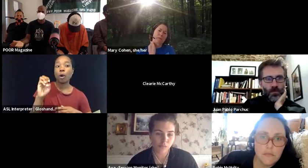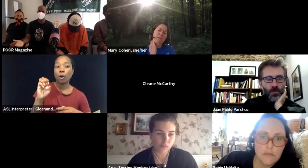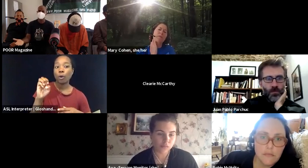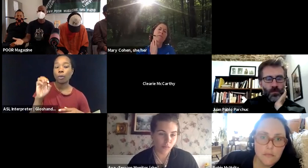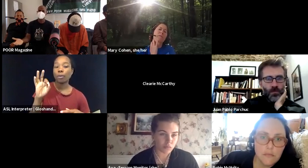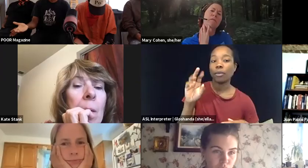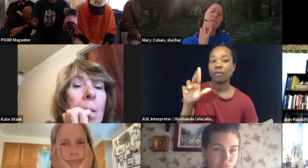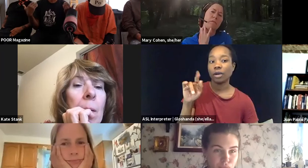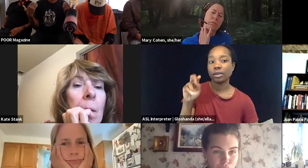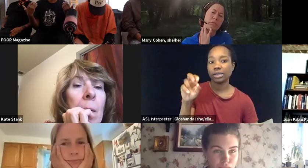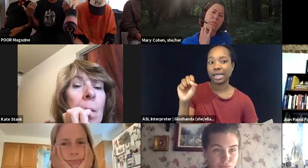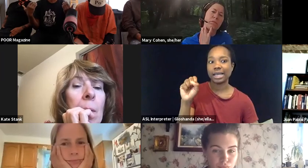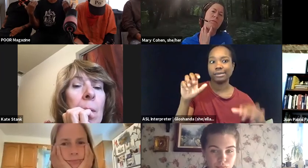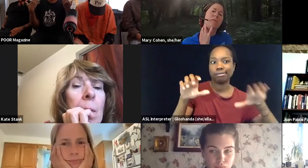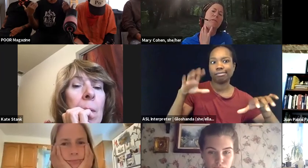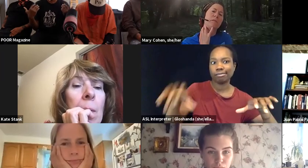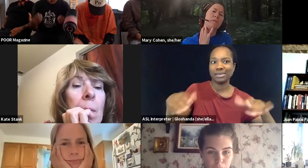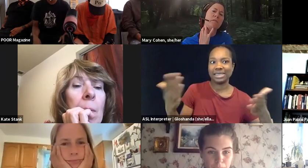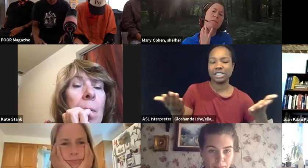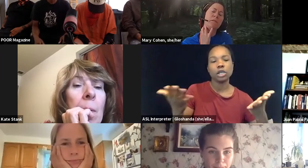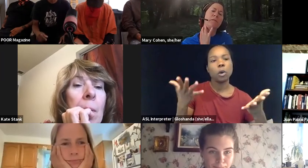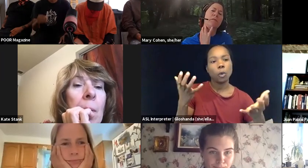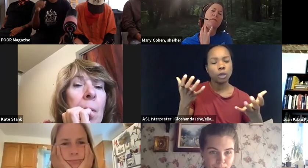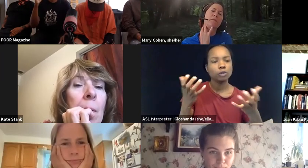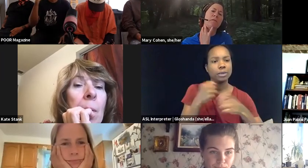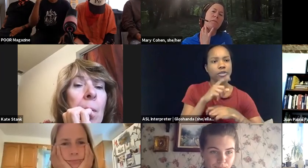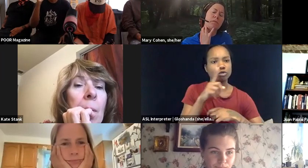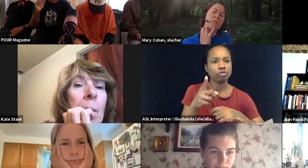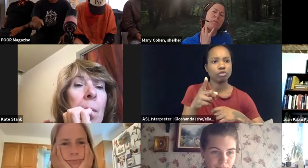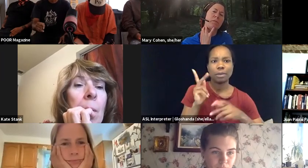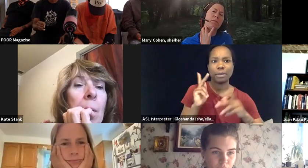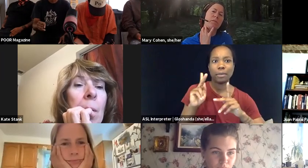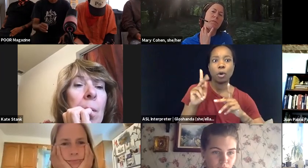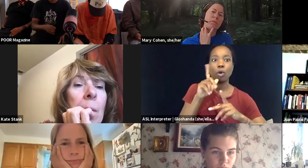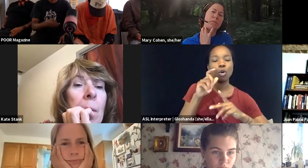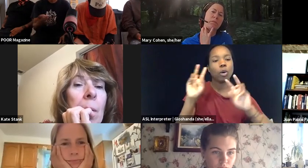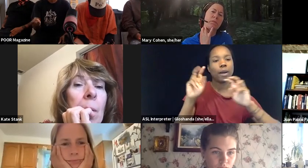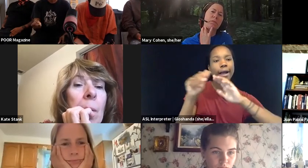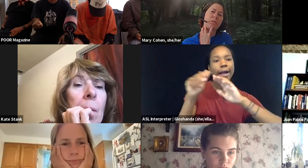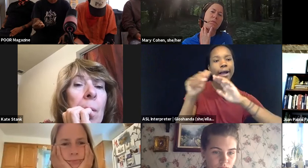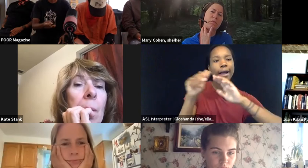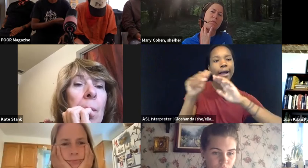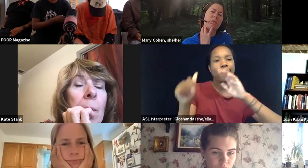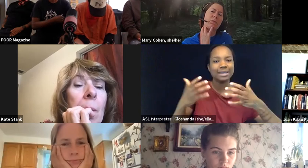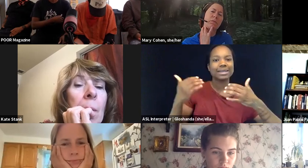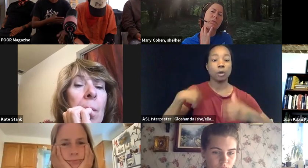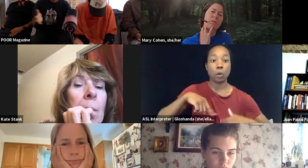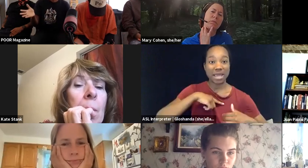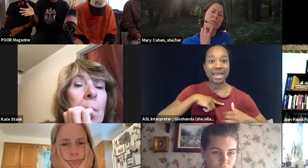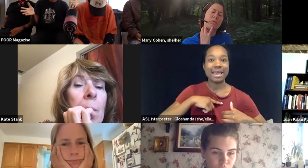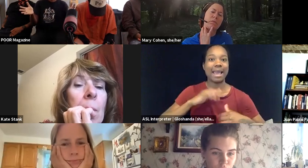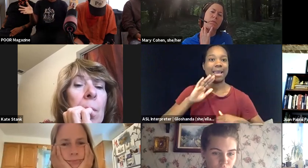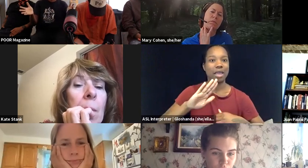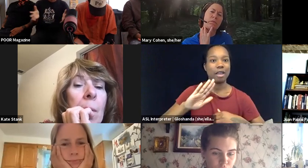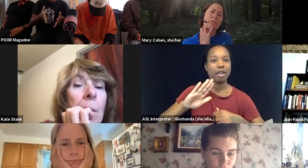to accommodate the underclass like us, to make sure that we and their animals, and